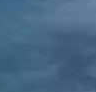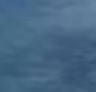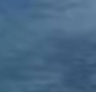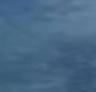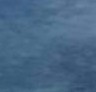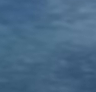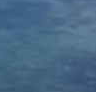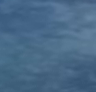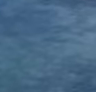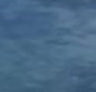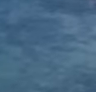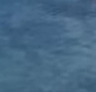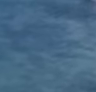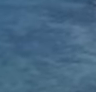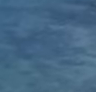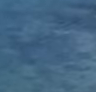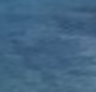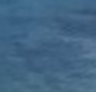Georgetown.